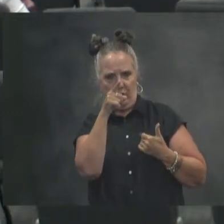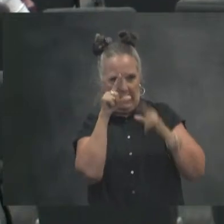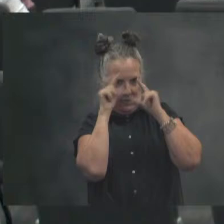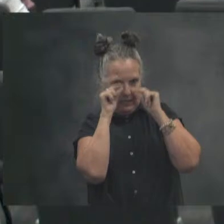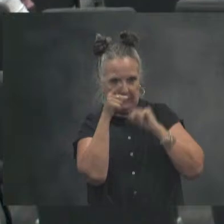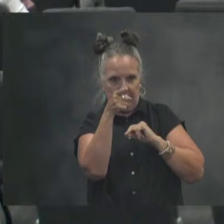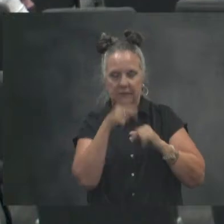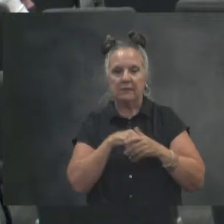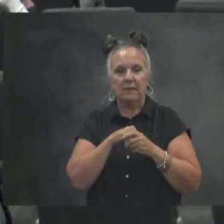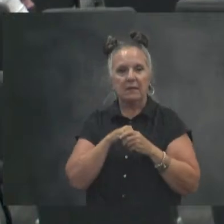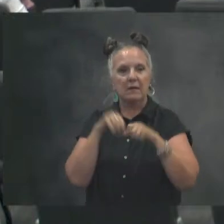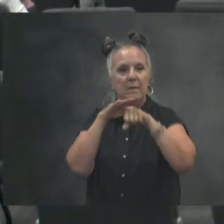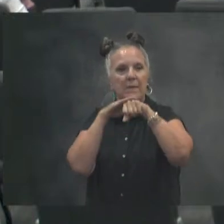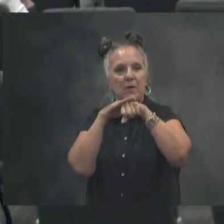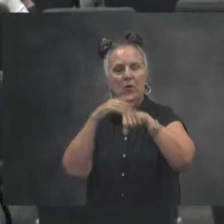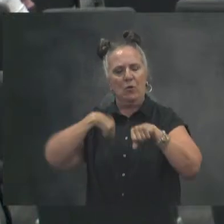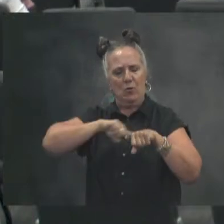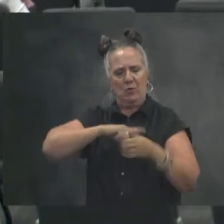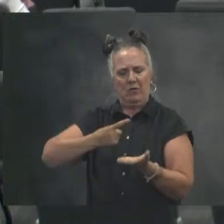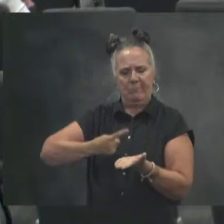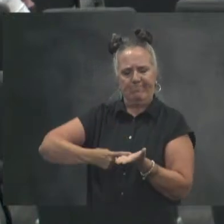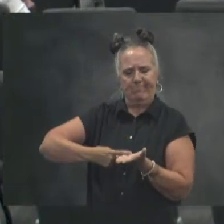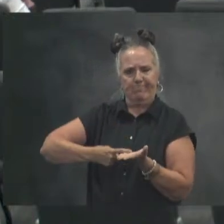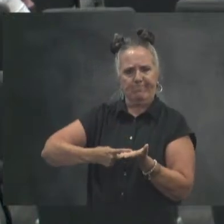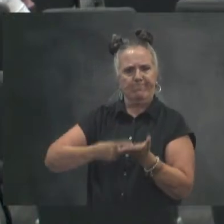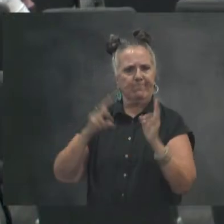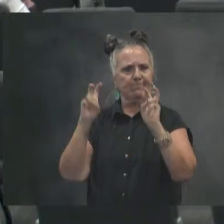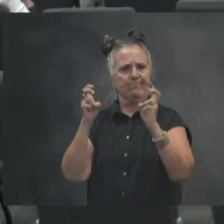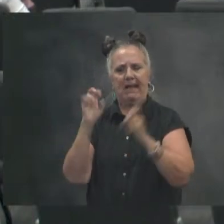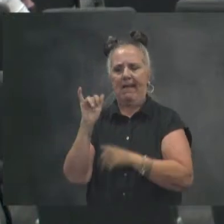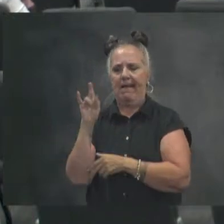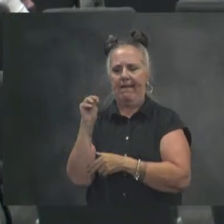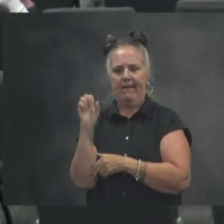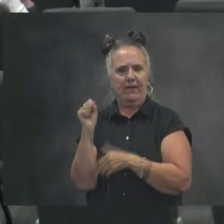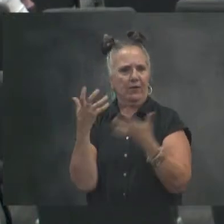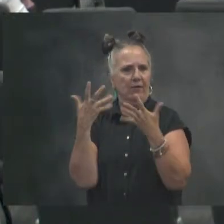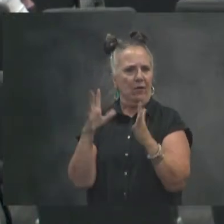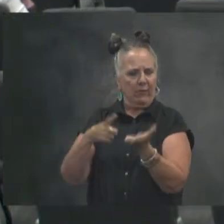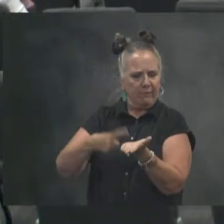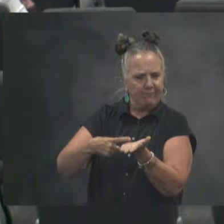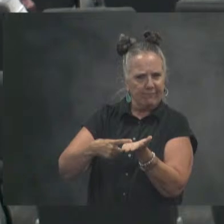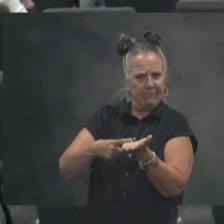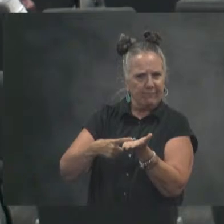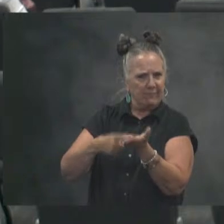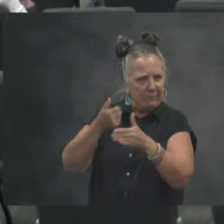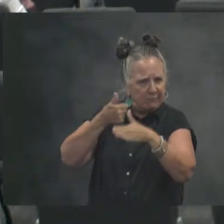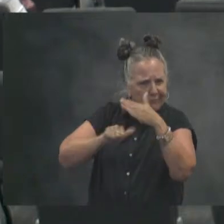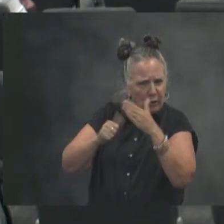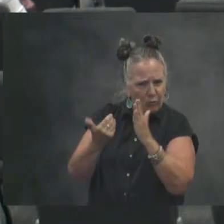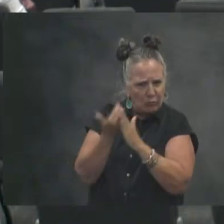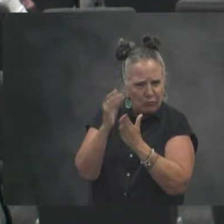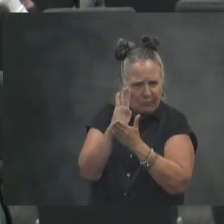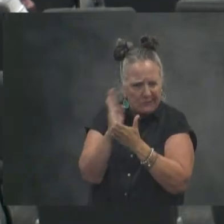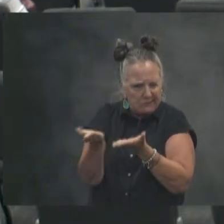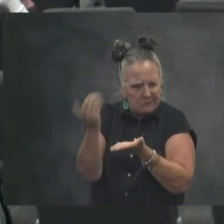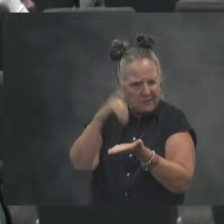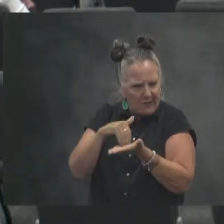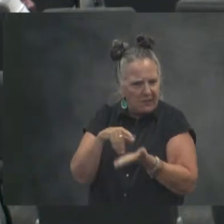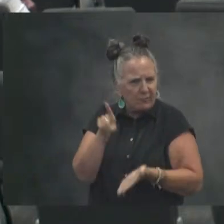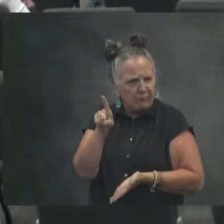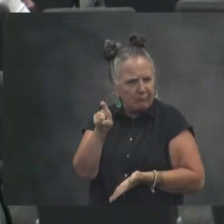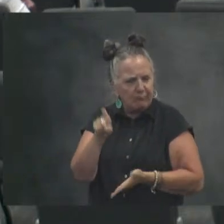discussing items that have already been voted on. Is there a reason why they're under new business?